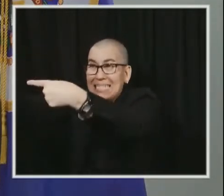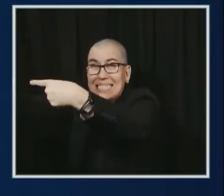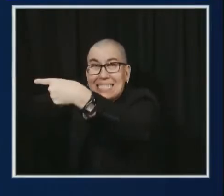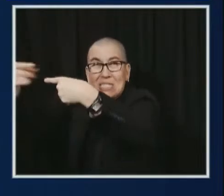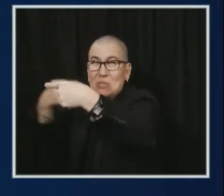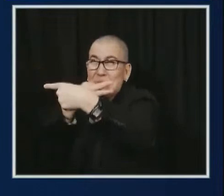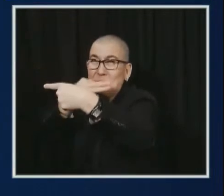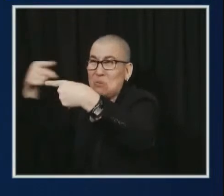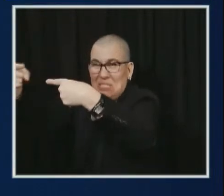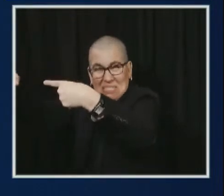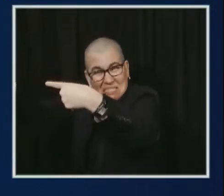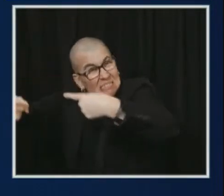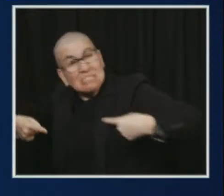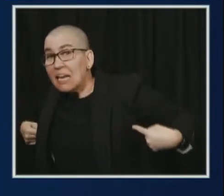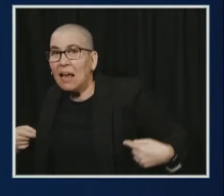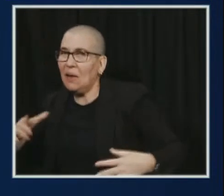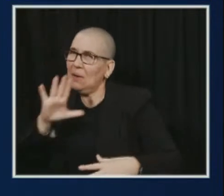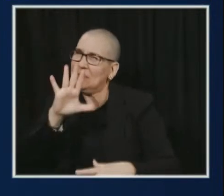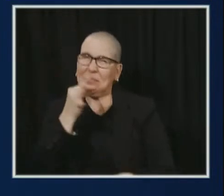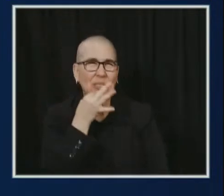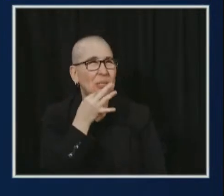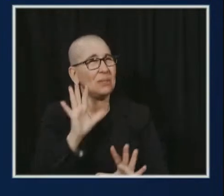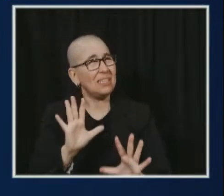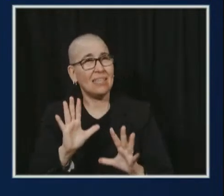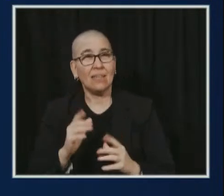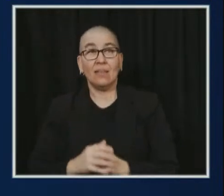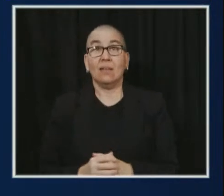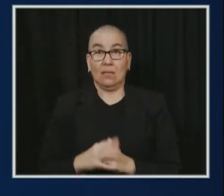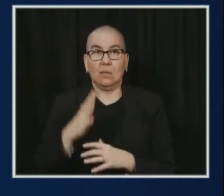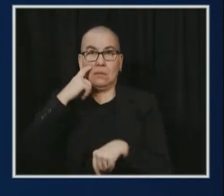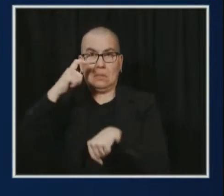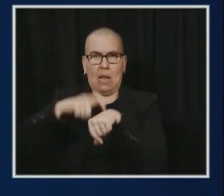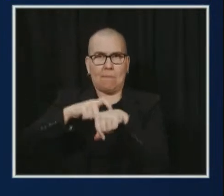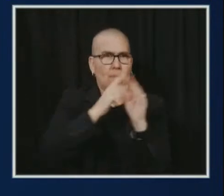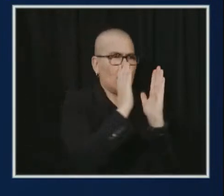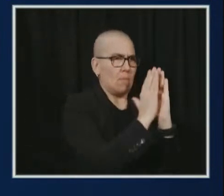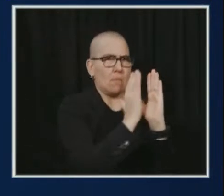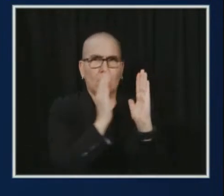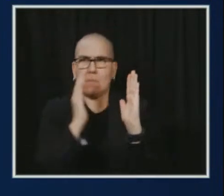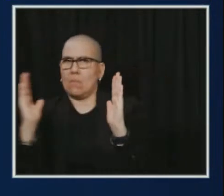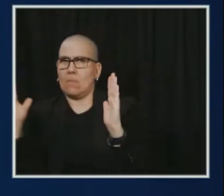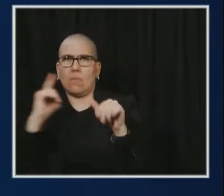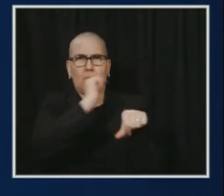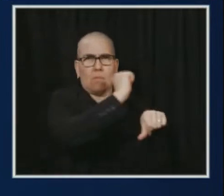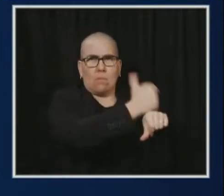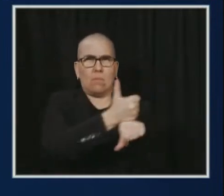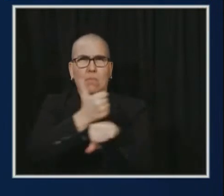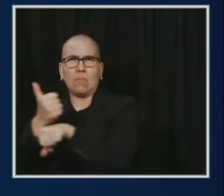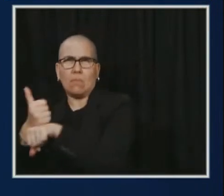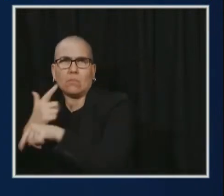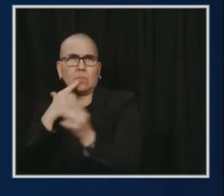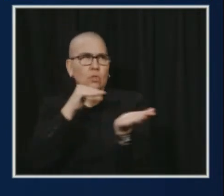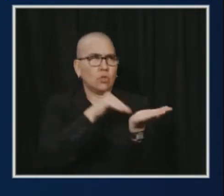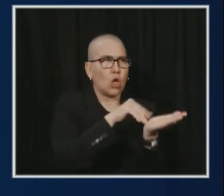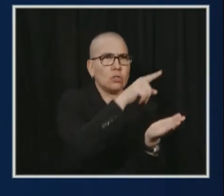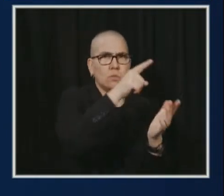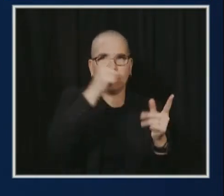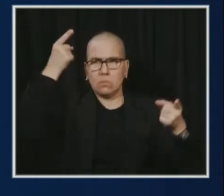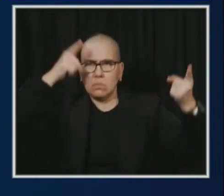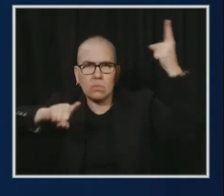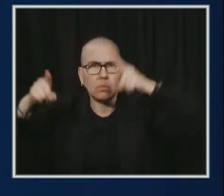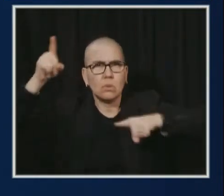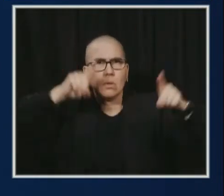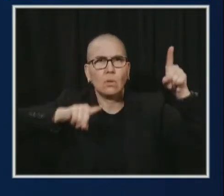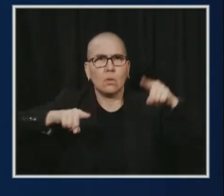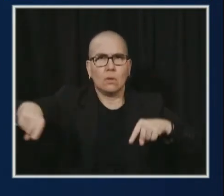number of doses administered has doubled since we put timeliness goals in, and our providers stepped up and told us what we needed to do for them to make it so that they